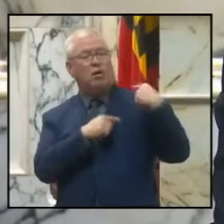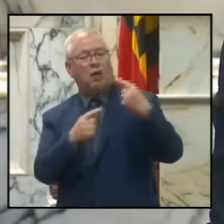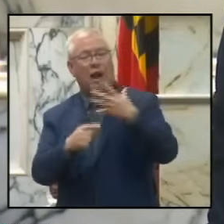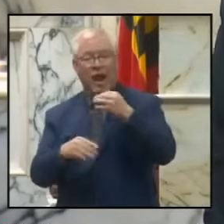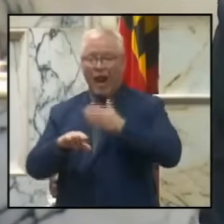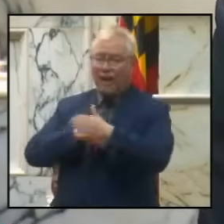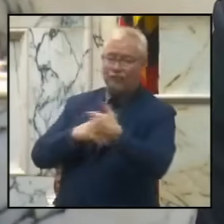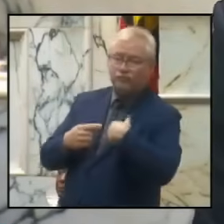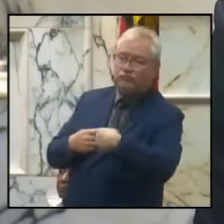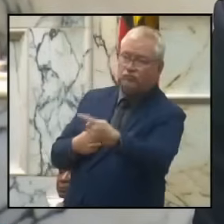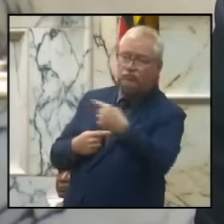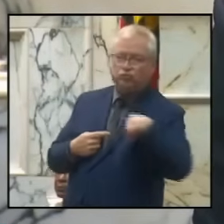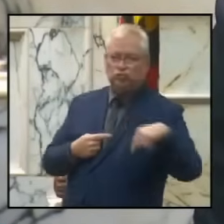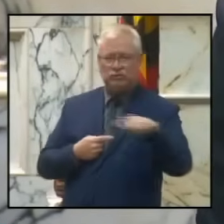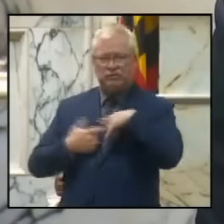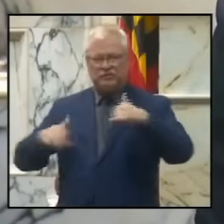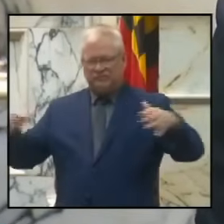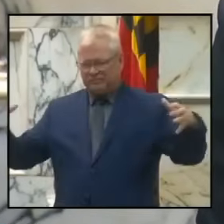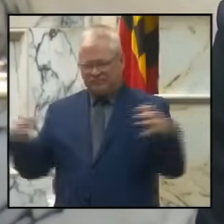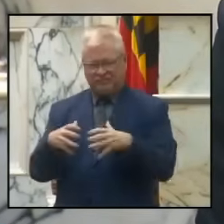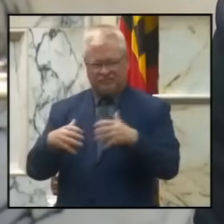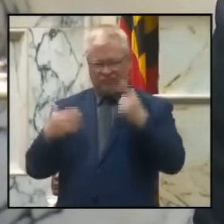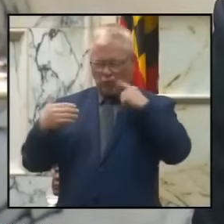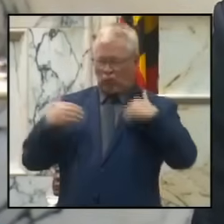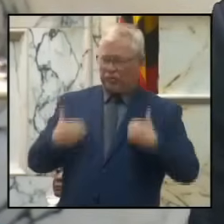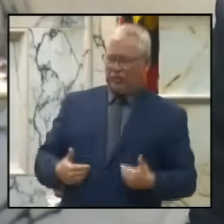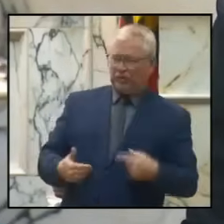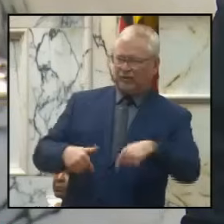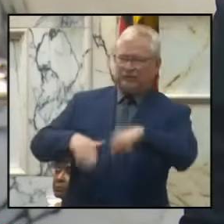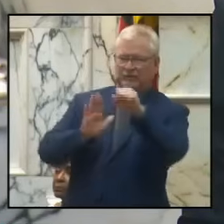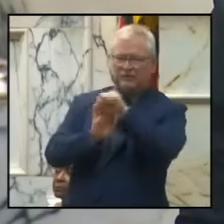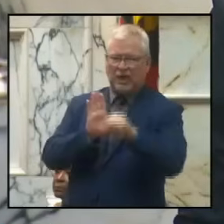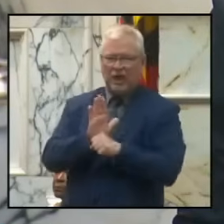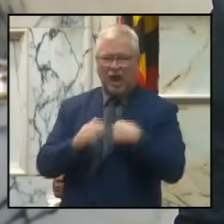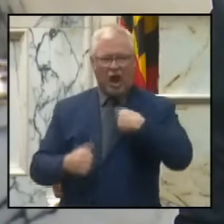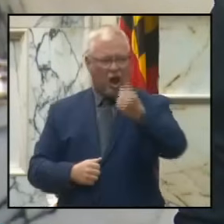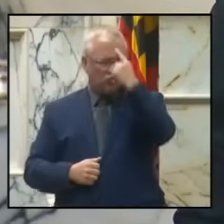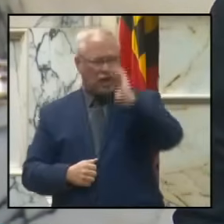this body, and this state, that we understood the assignment.